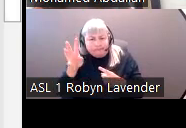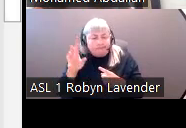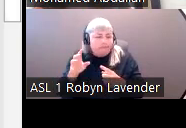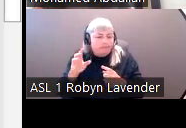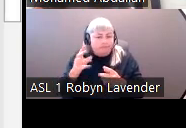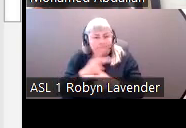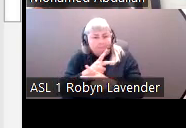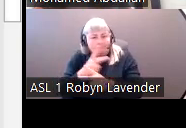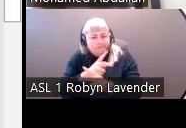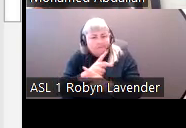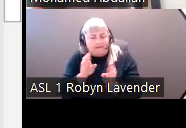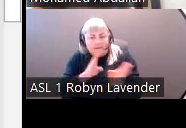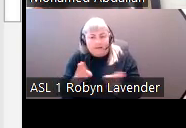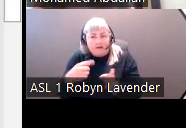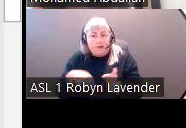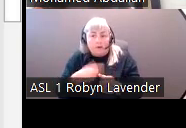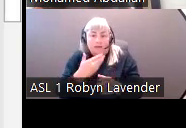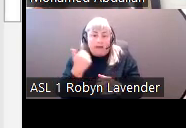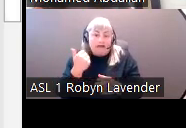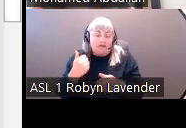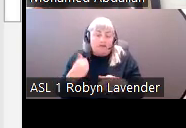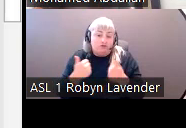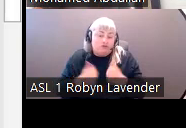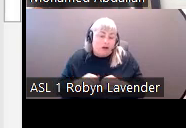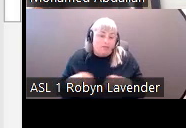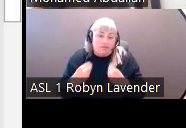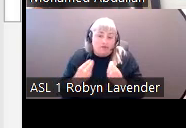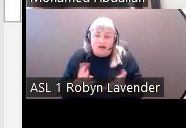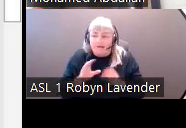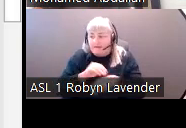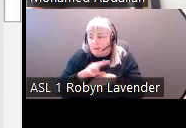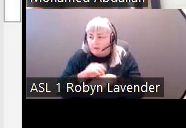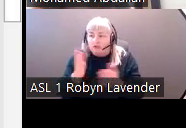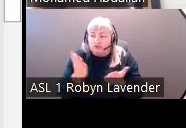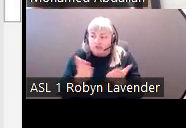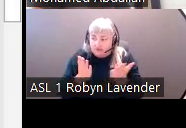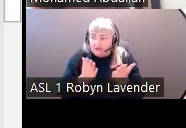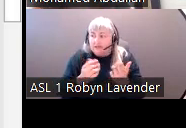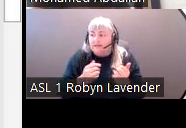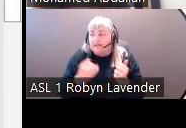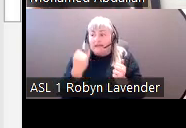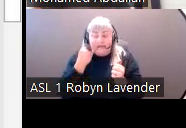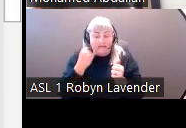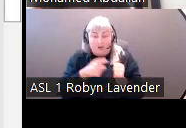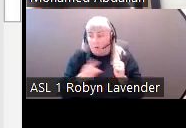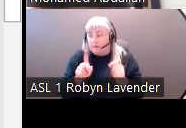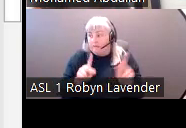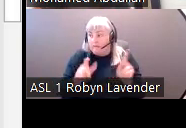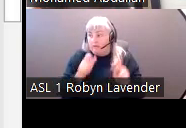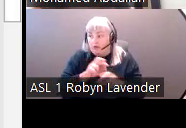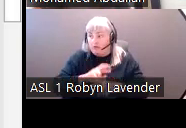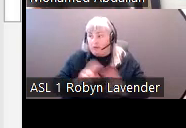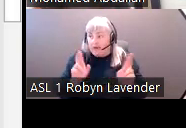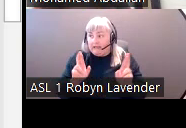our best to offer the counseling service. We don't force anyone into counseling if they're not ready for that, but that support is there if